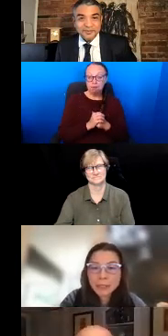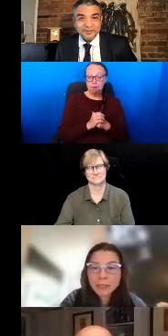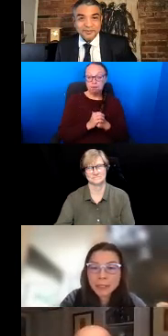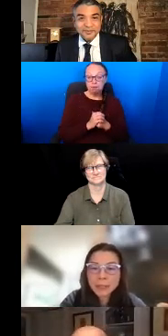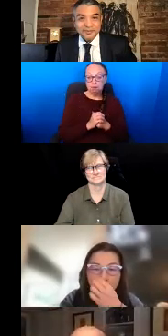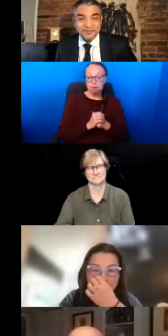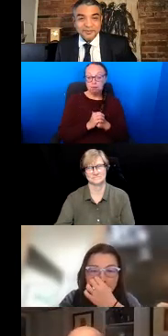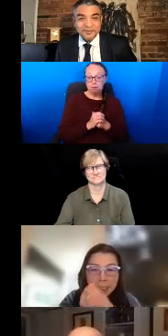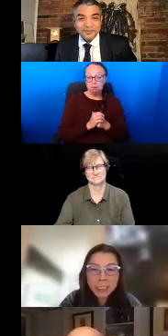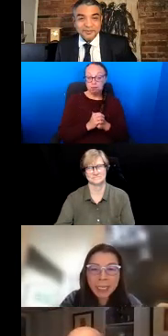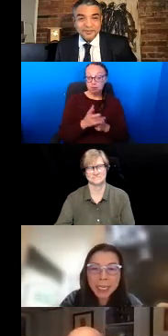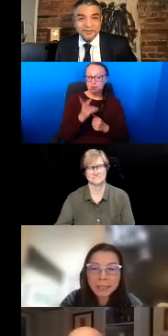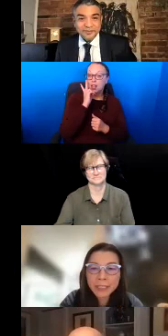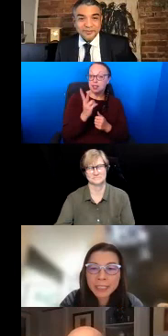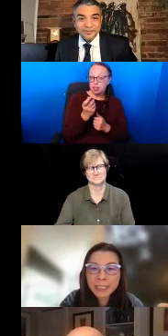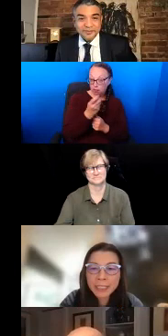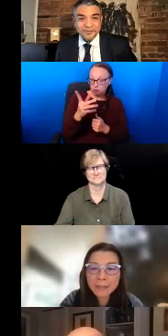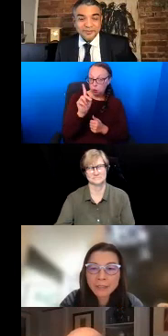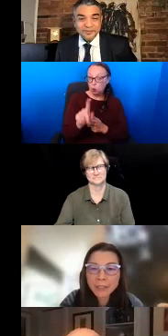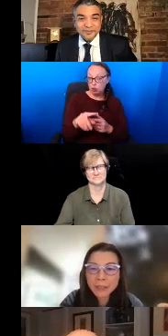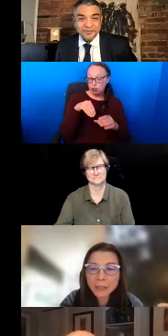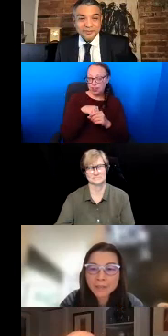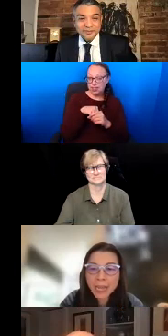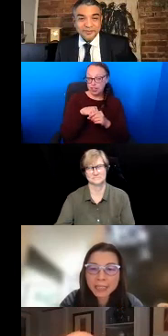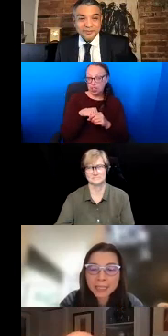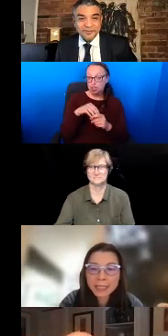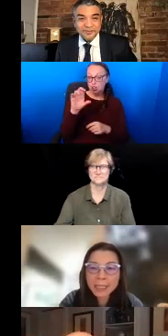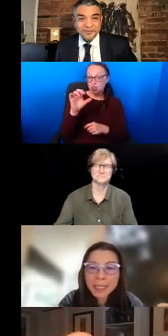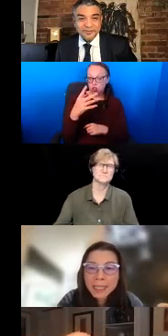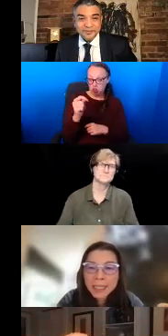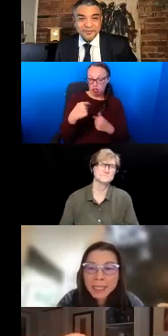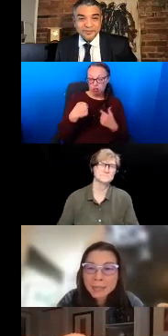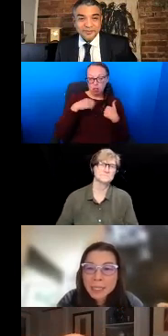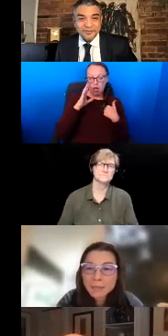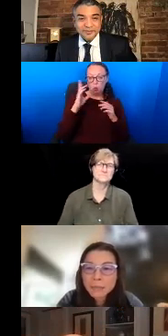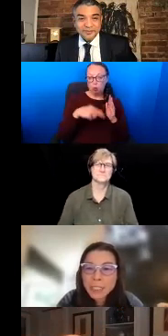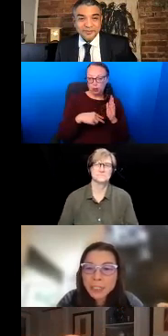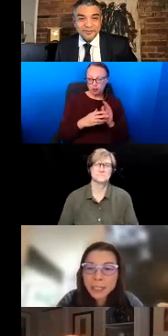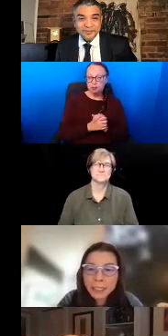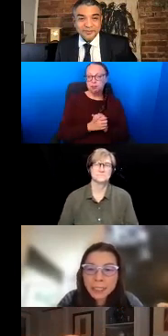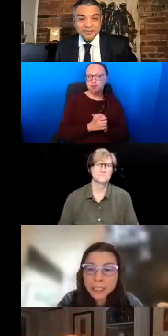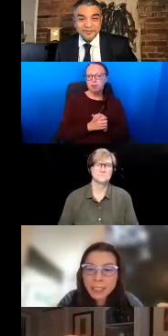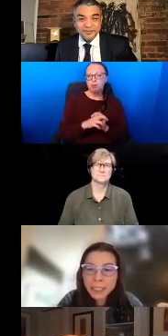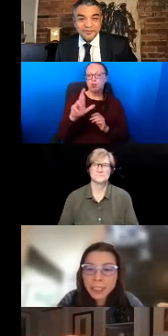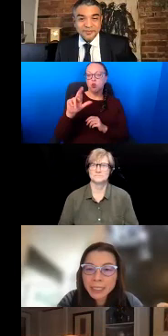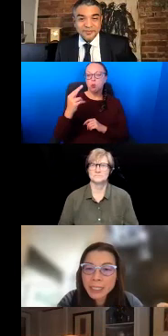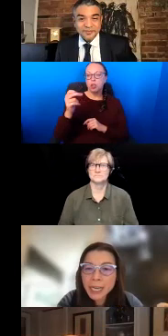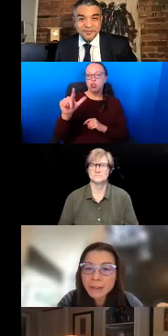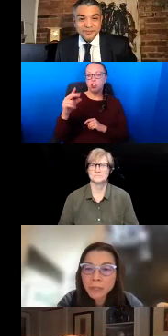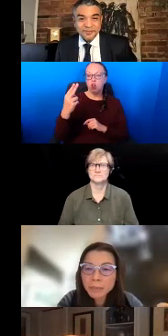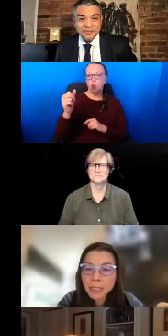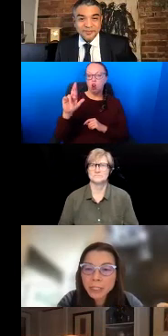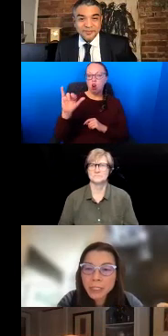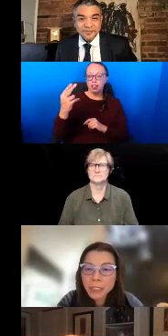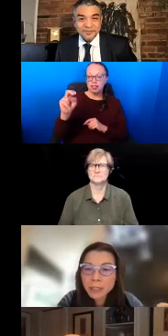So I think there's some questions in the chat. I'll read it for those who don't have access. From Rachel Harrington,